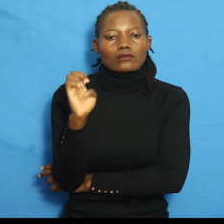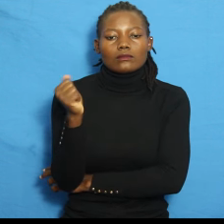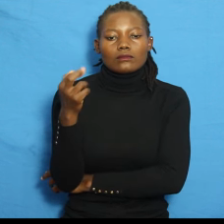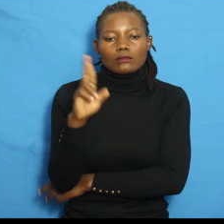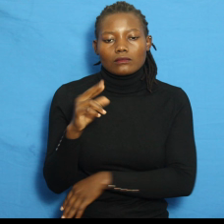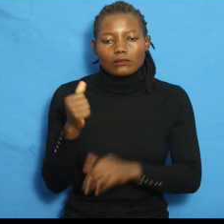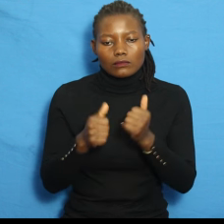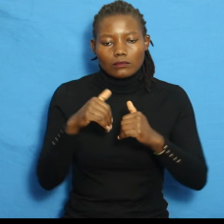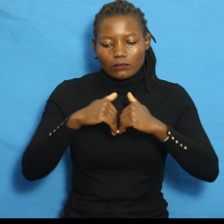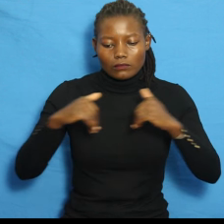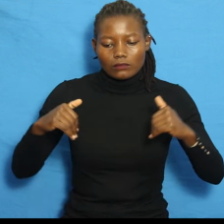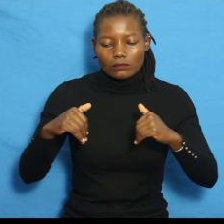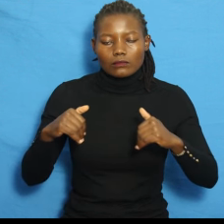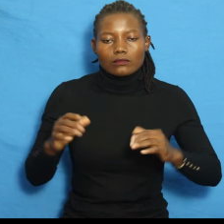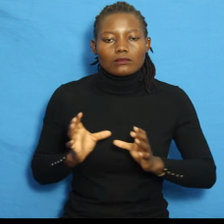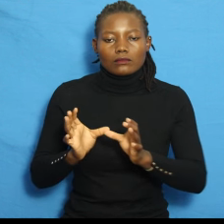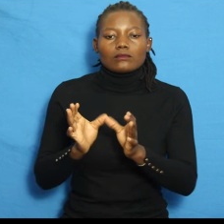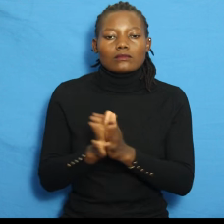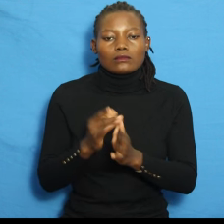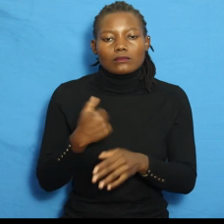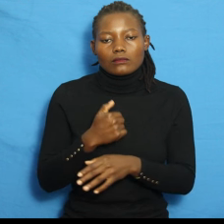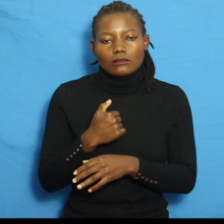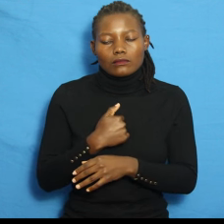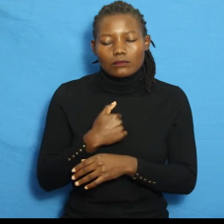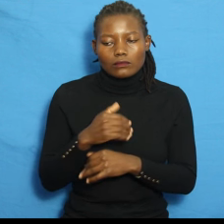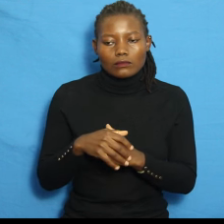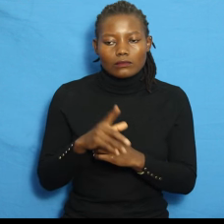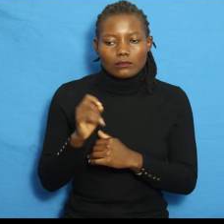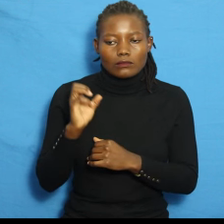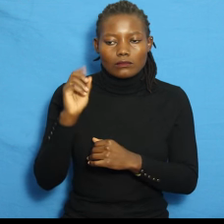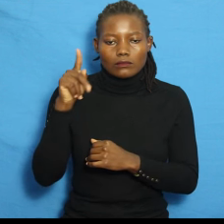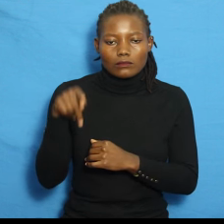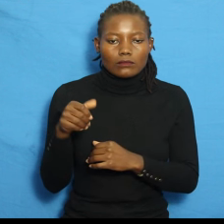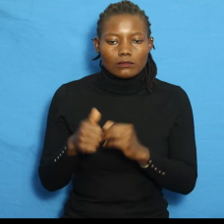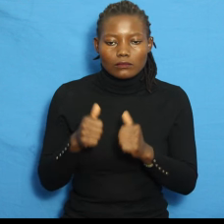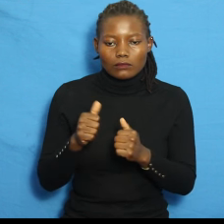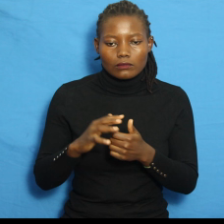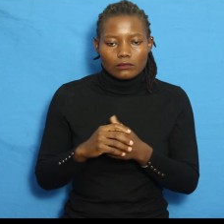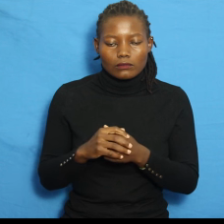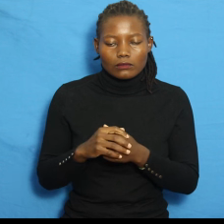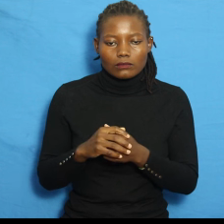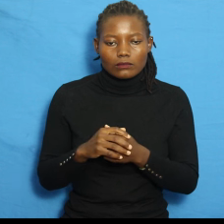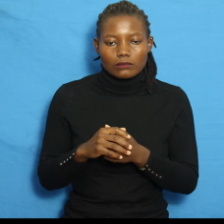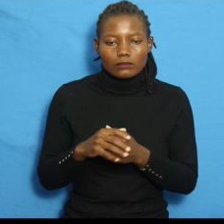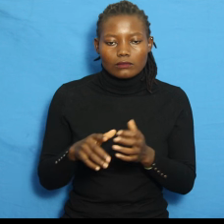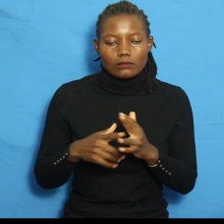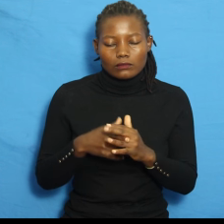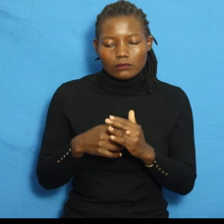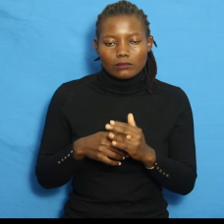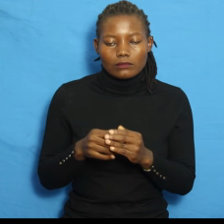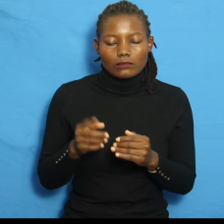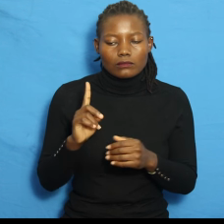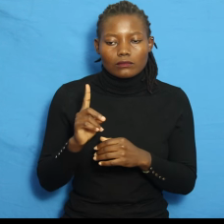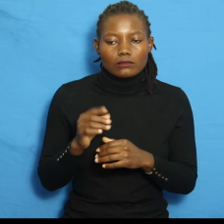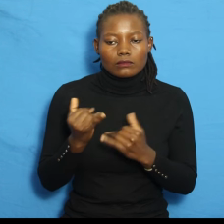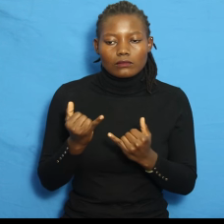tearing apart force. And we have torques, which are twisting or a twisting force.